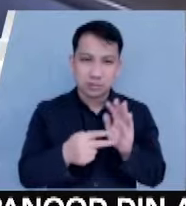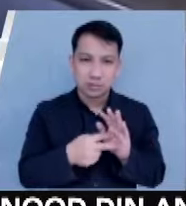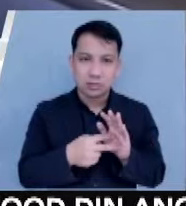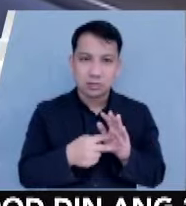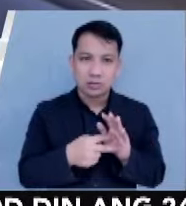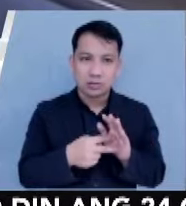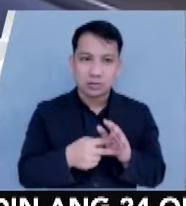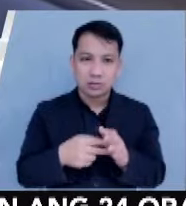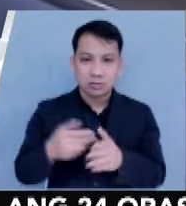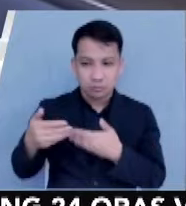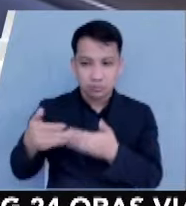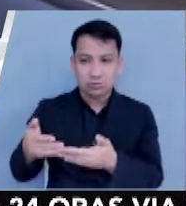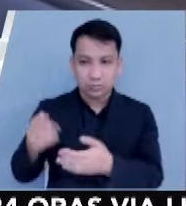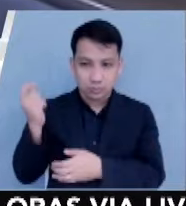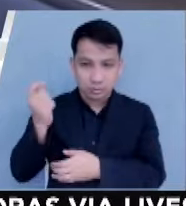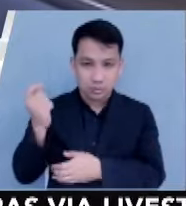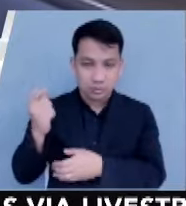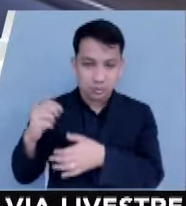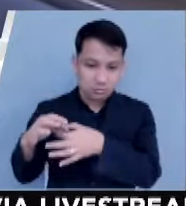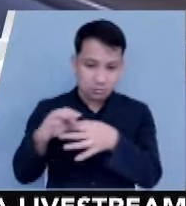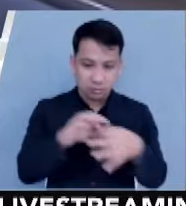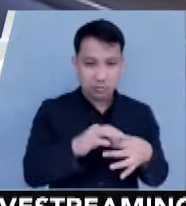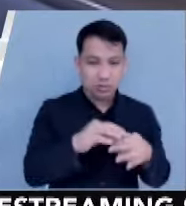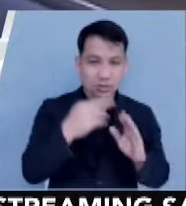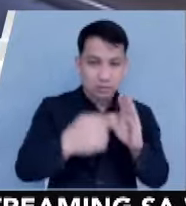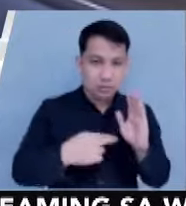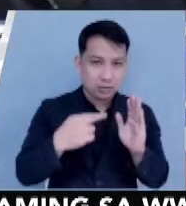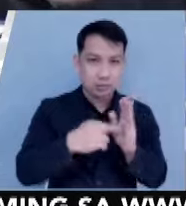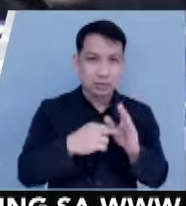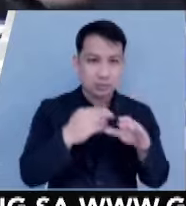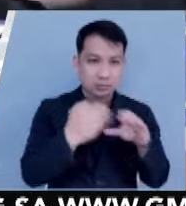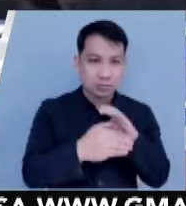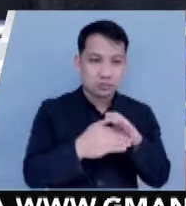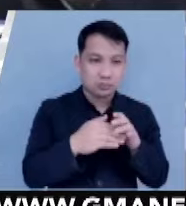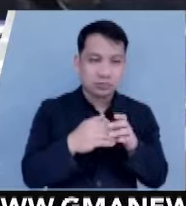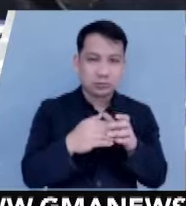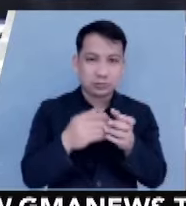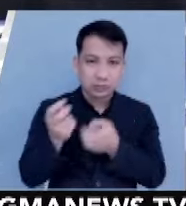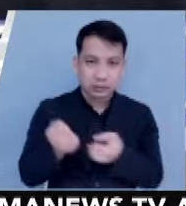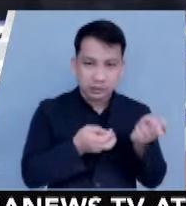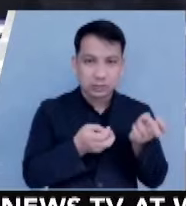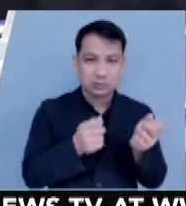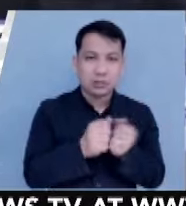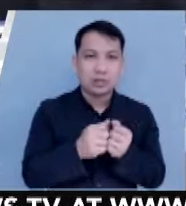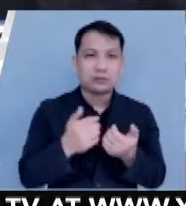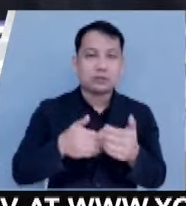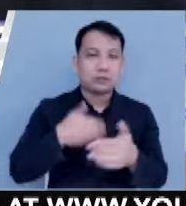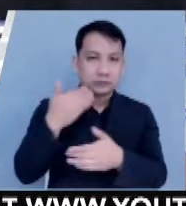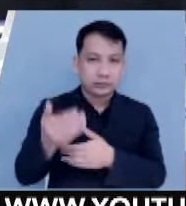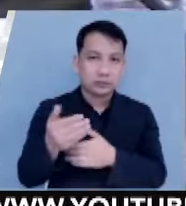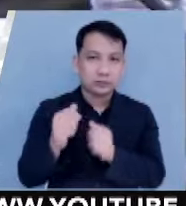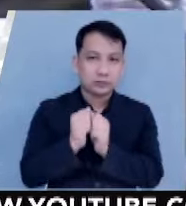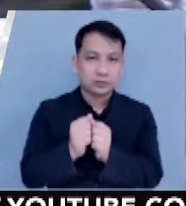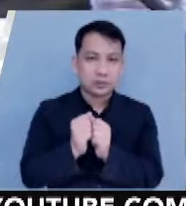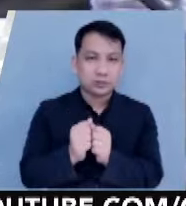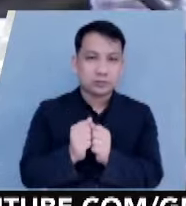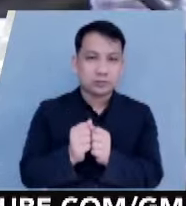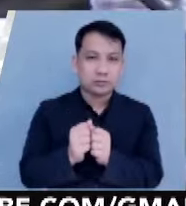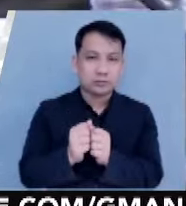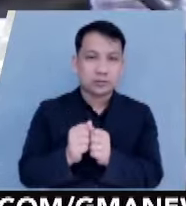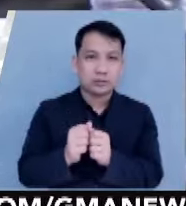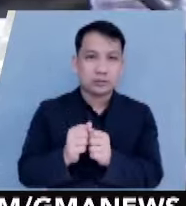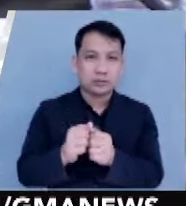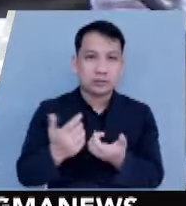is being given, it's already being recorded and transcribed, Your Honor. Next target nila ay isama pati local languages tulad ng